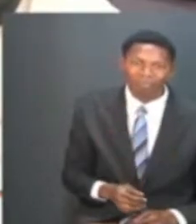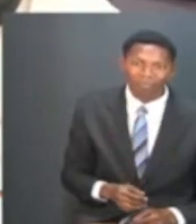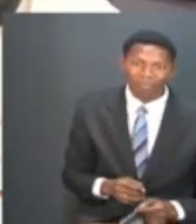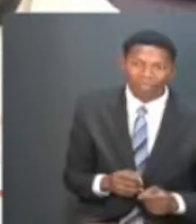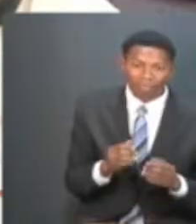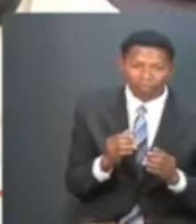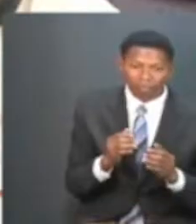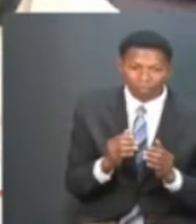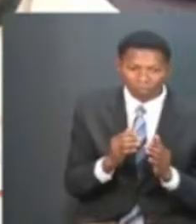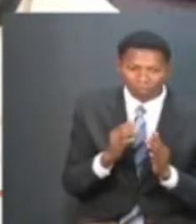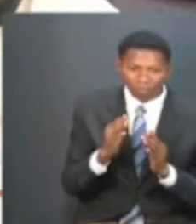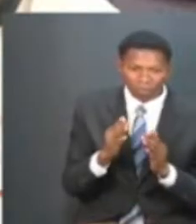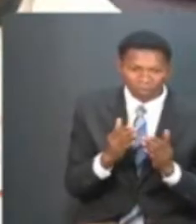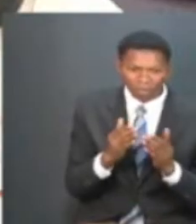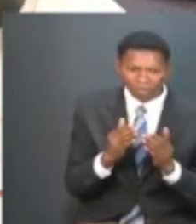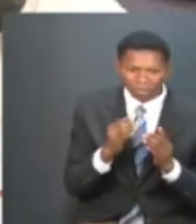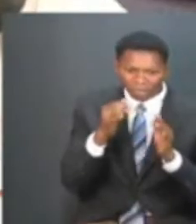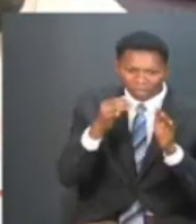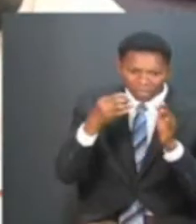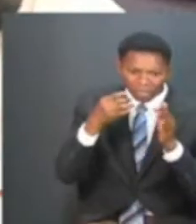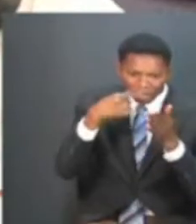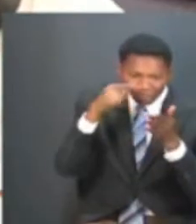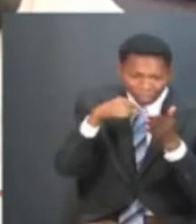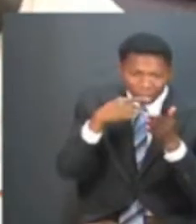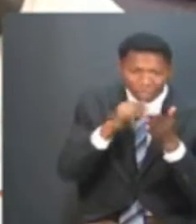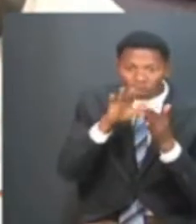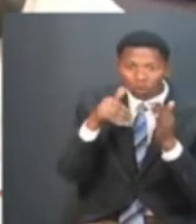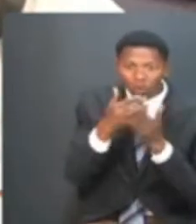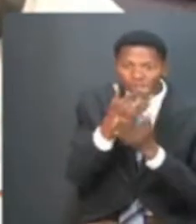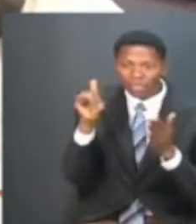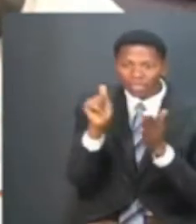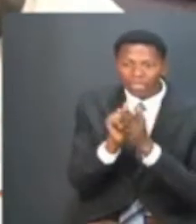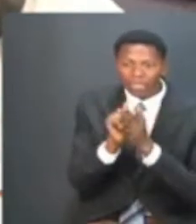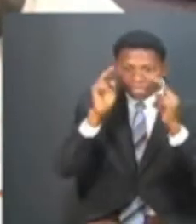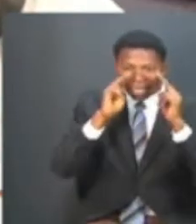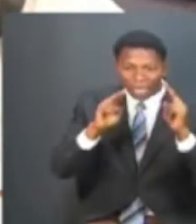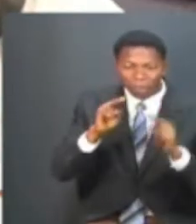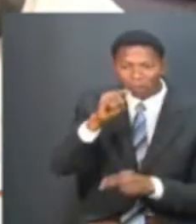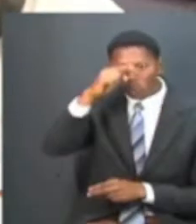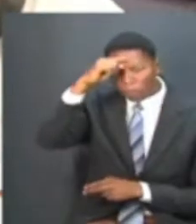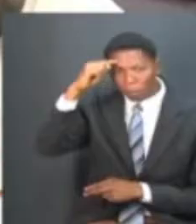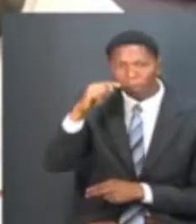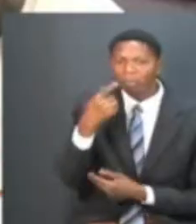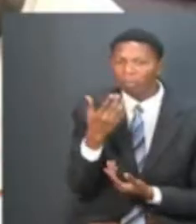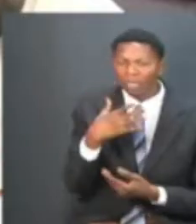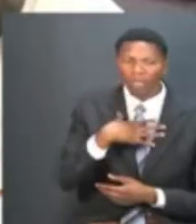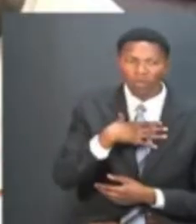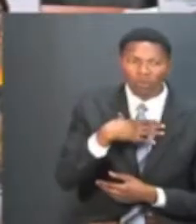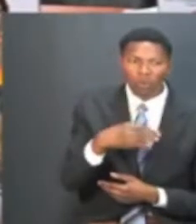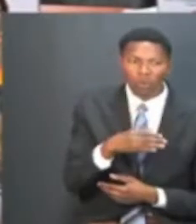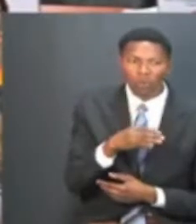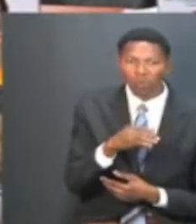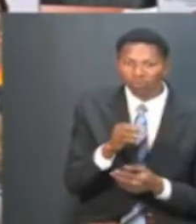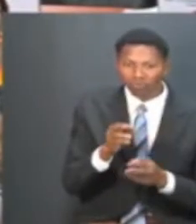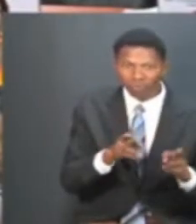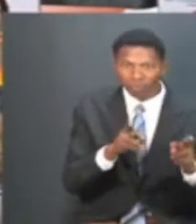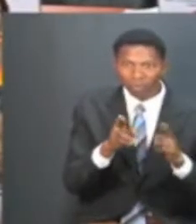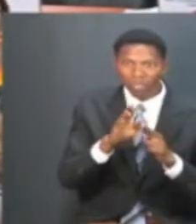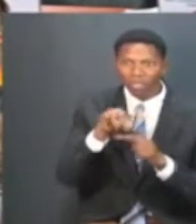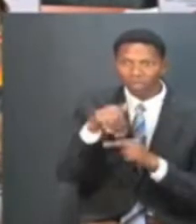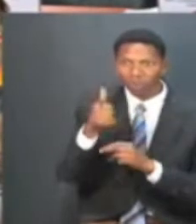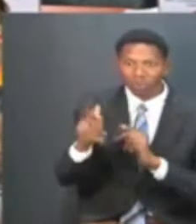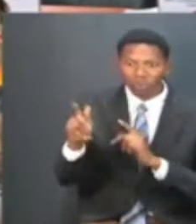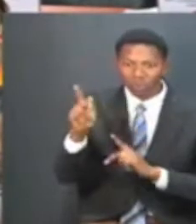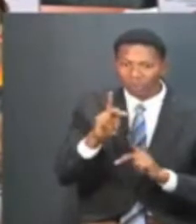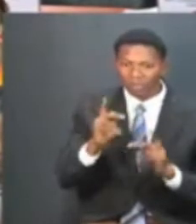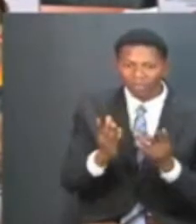occurrences that are occurring on the white volta, the black volta, and other water bodies we have in our country where these accidents